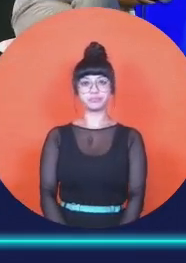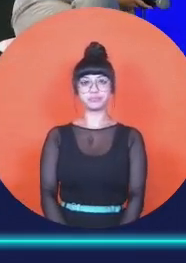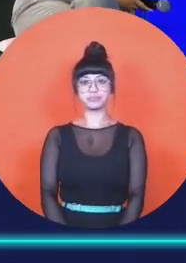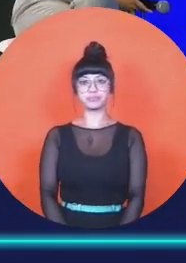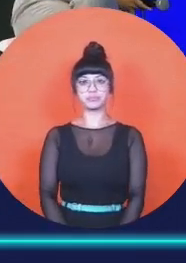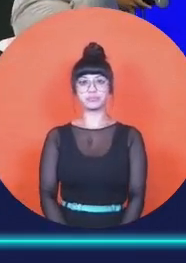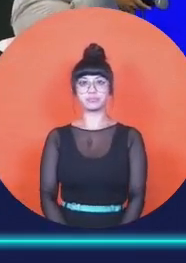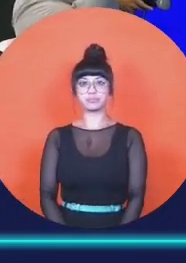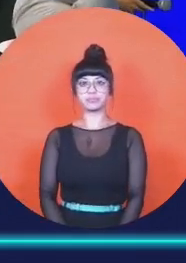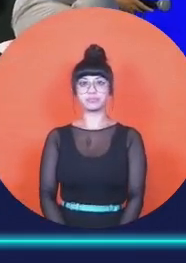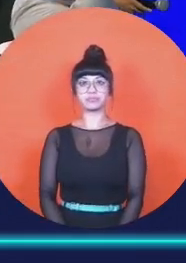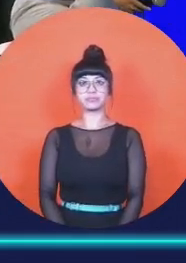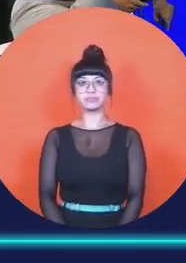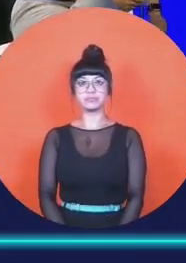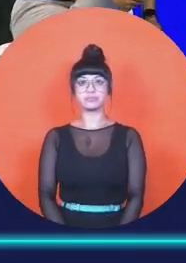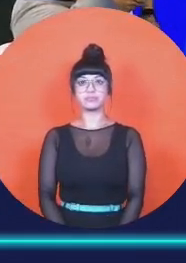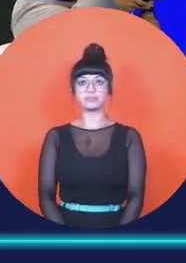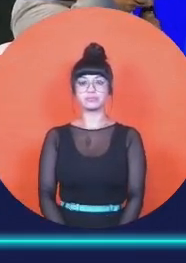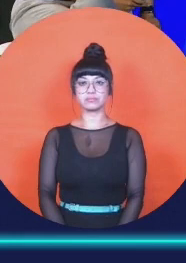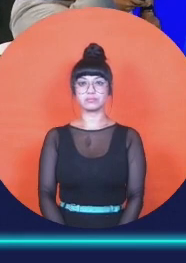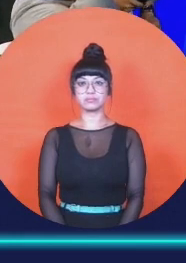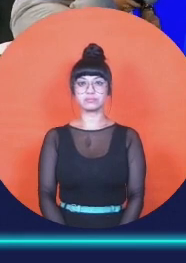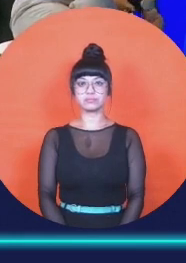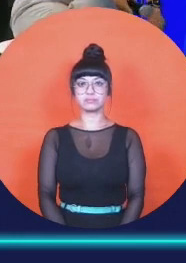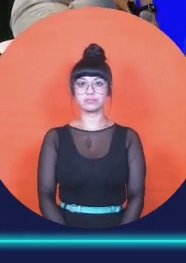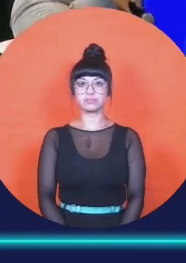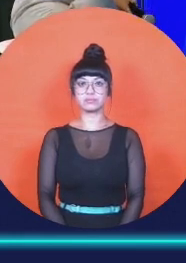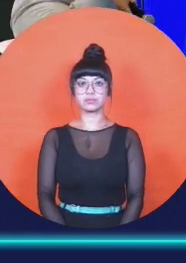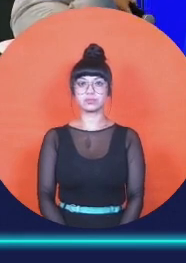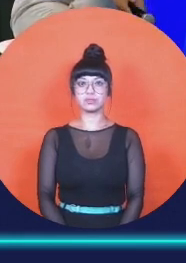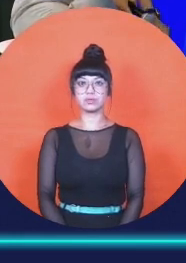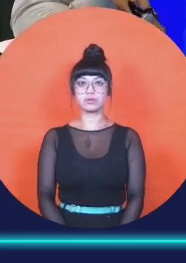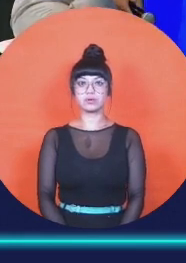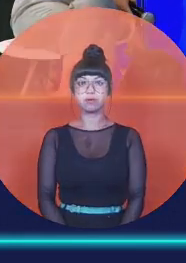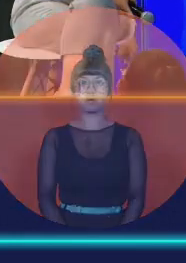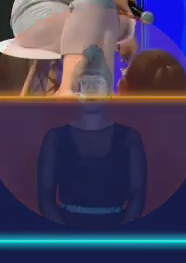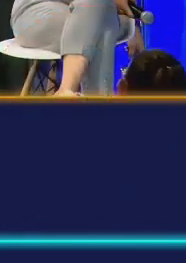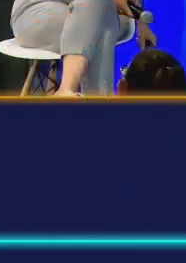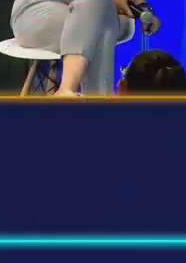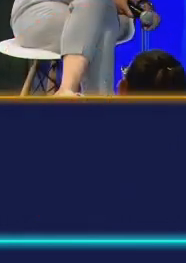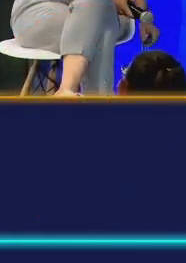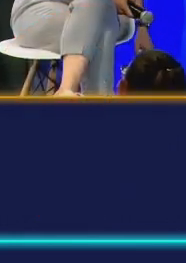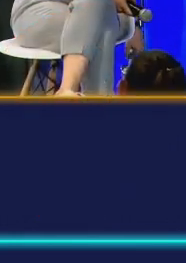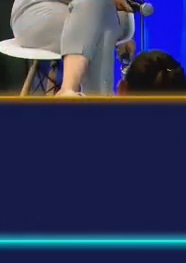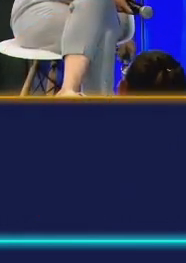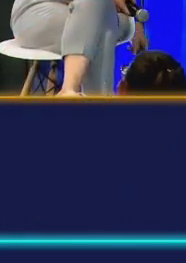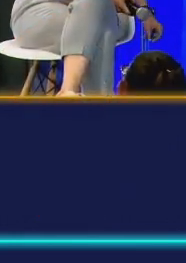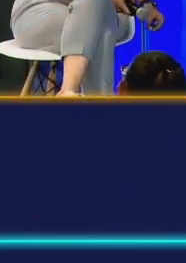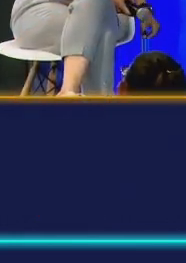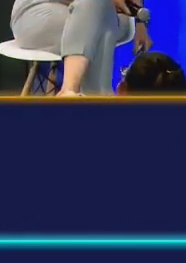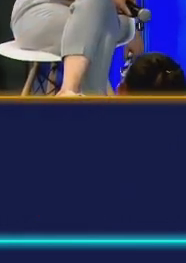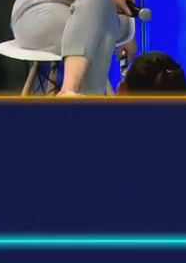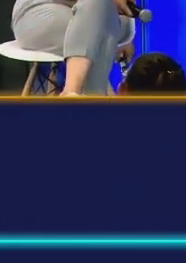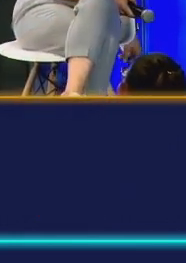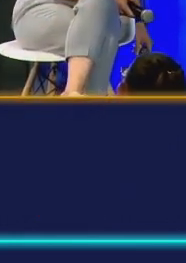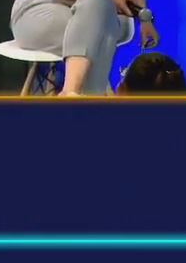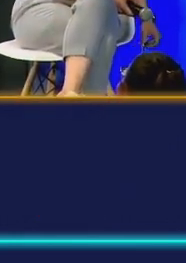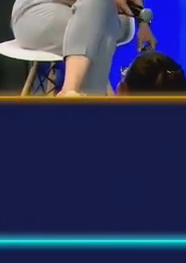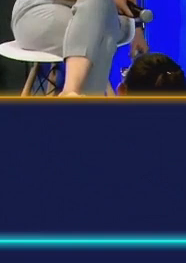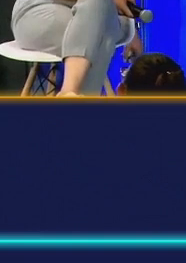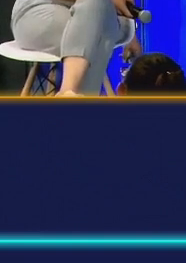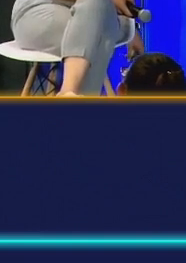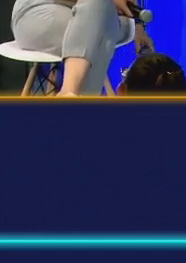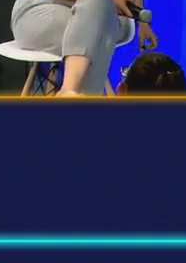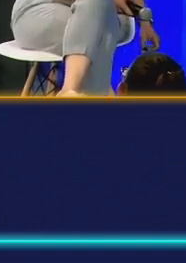Really, within your own hearts and heads, clear objectives for what you want. Why are you here? What are you building? Who's it for?